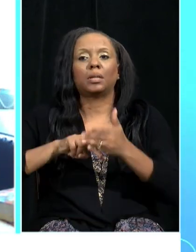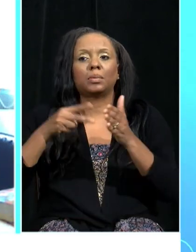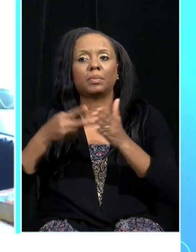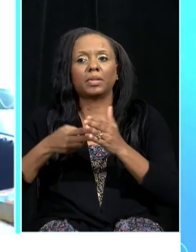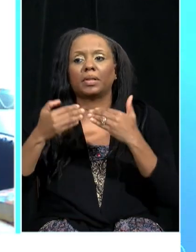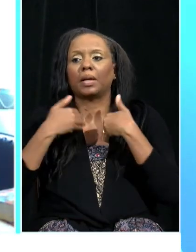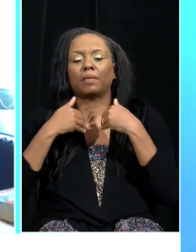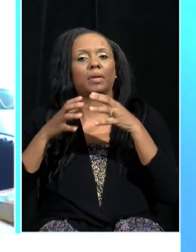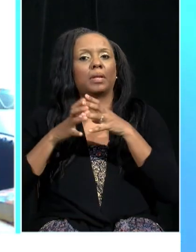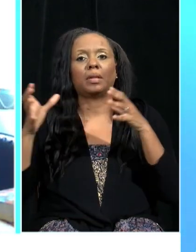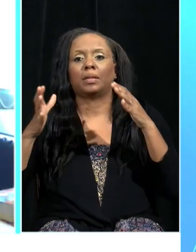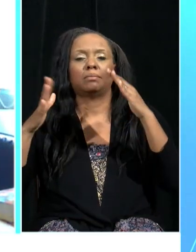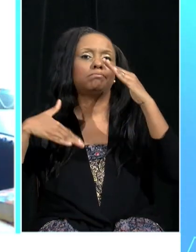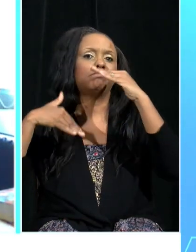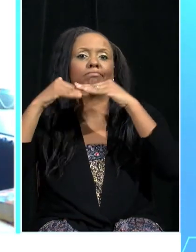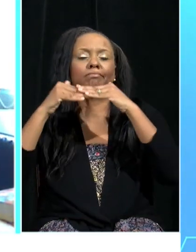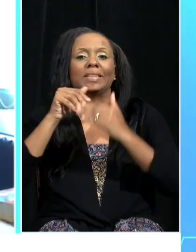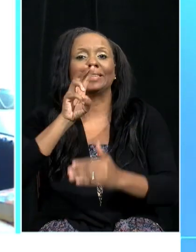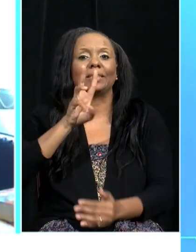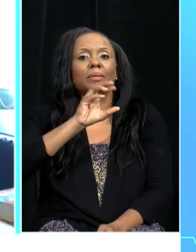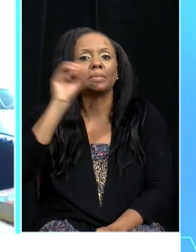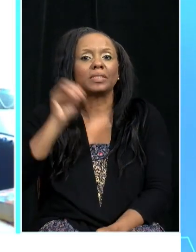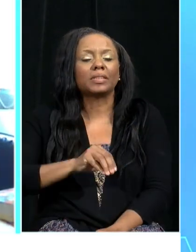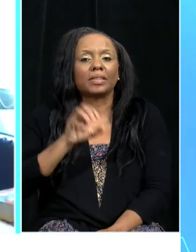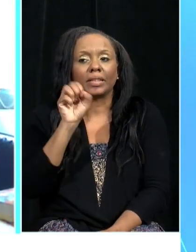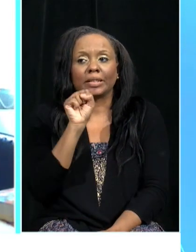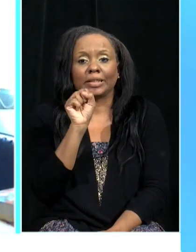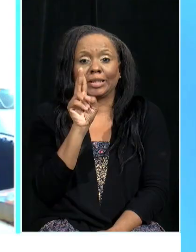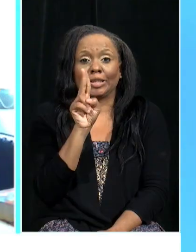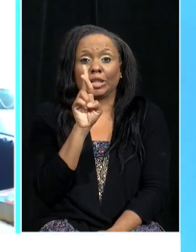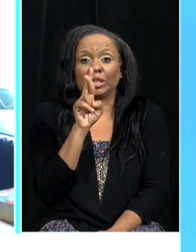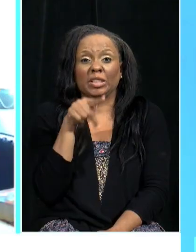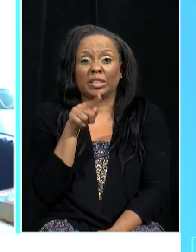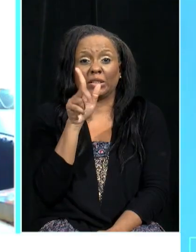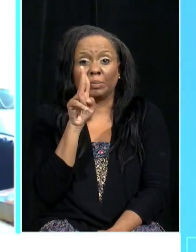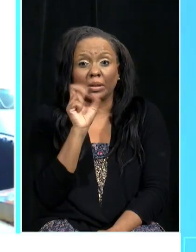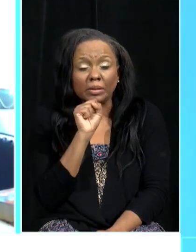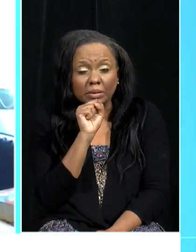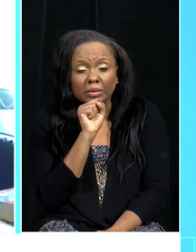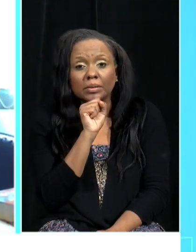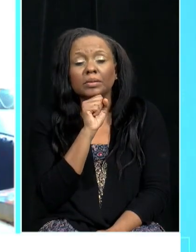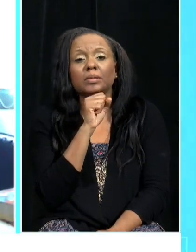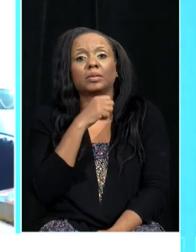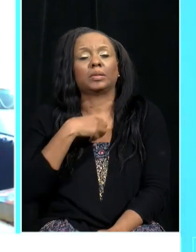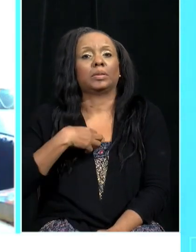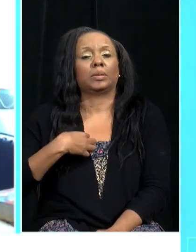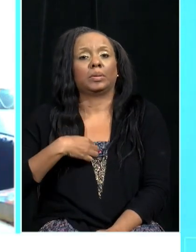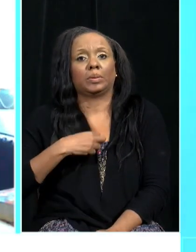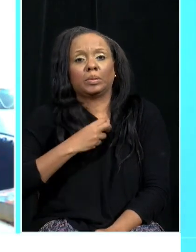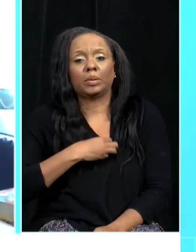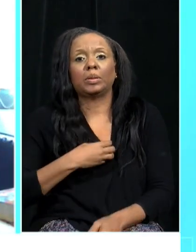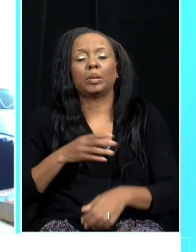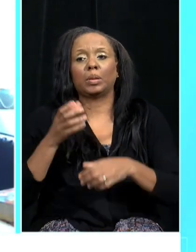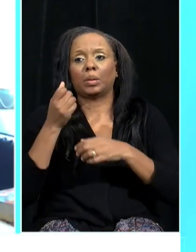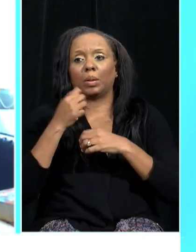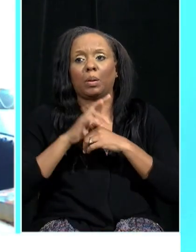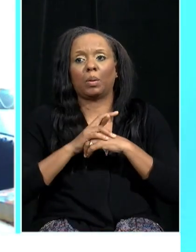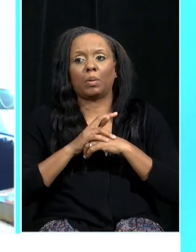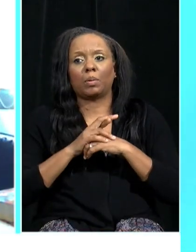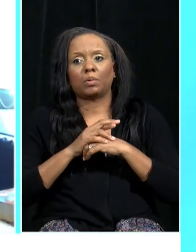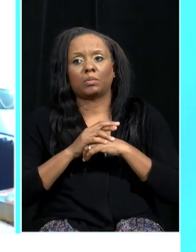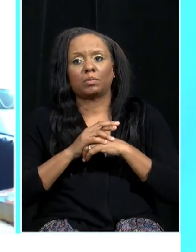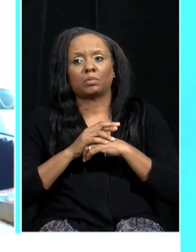as high as 6%. And it may not necessarily mean that you are trying to shoot towards debt to GDP